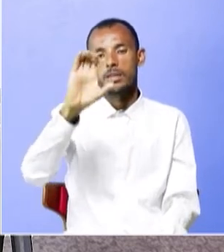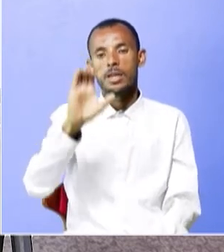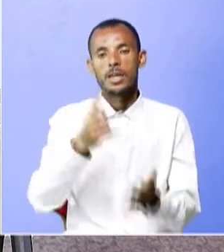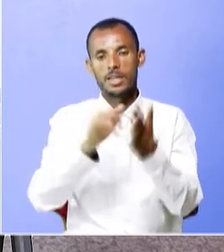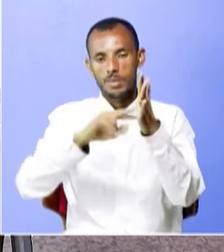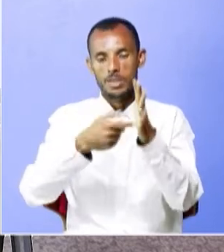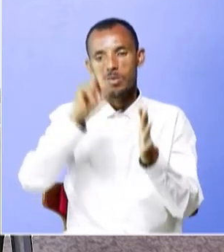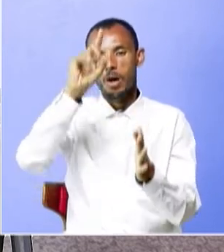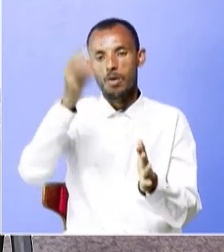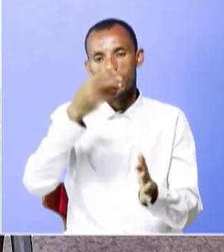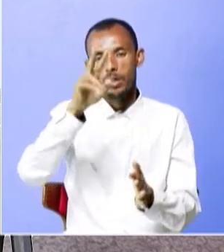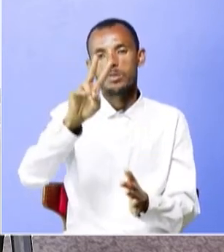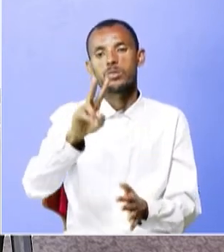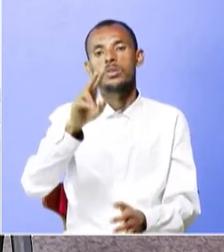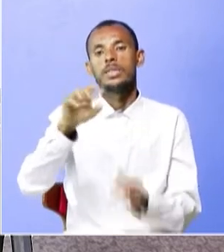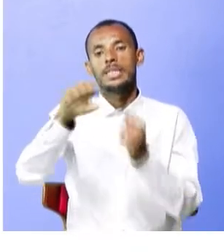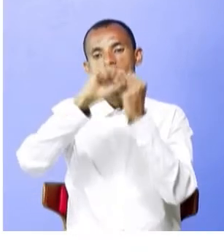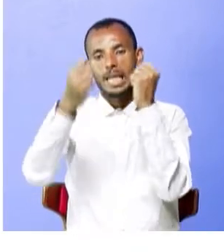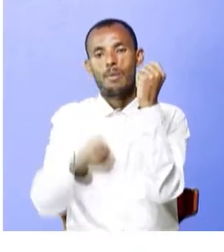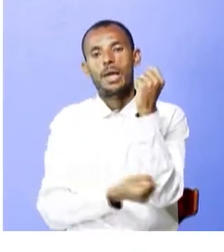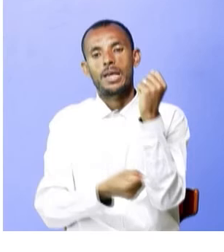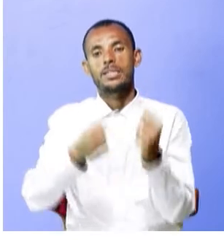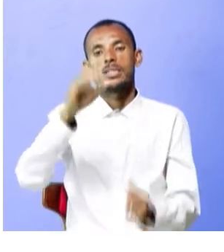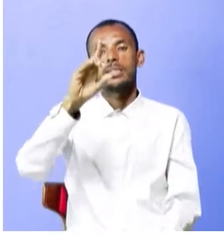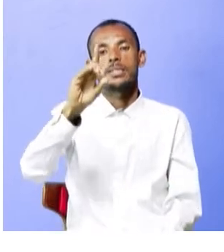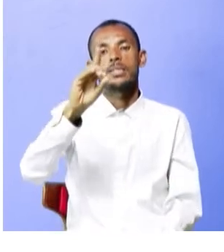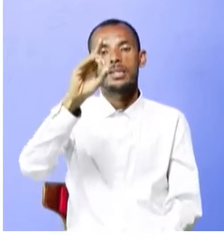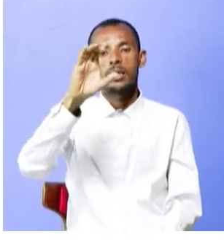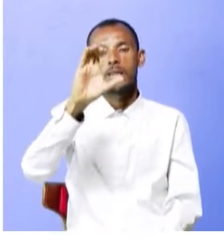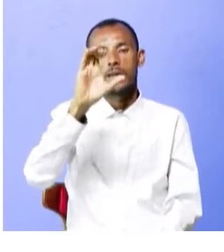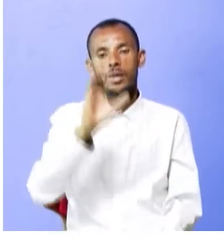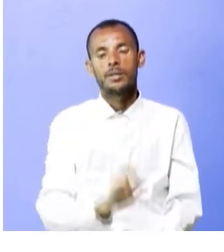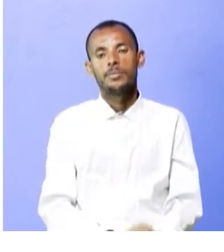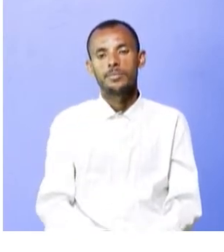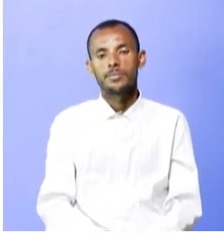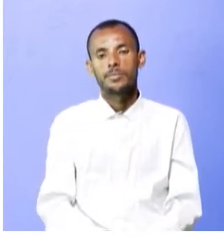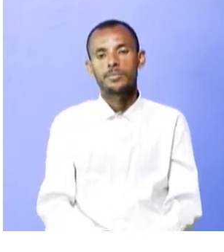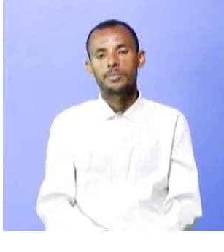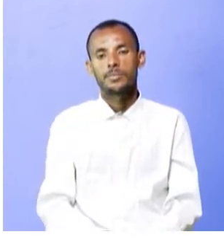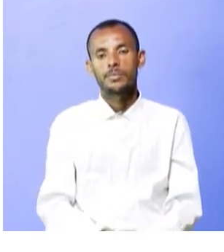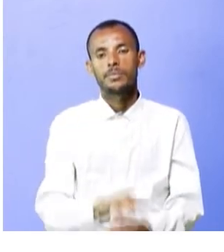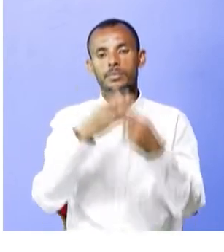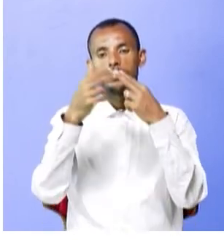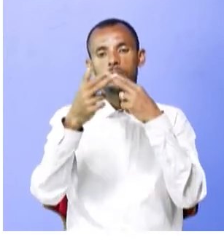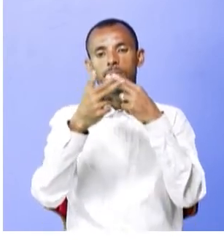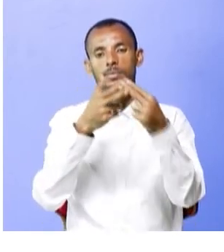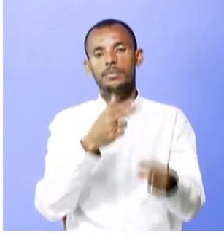the base DC, half of the base DC